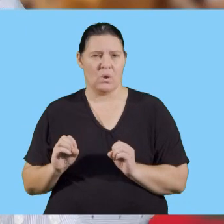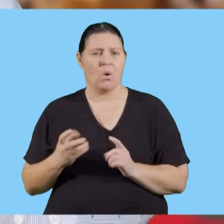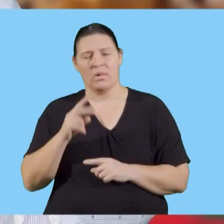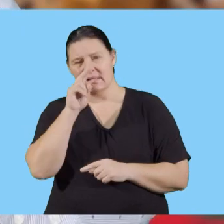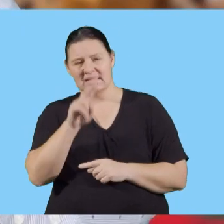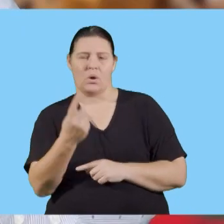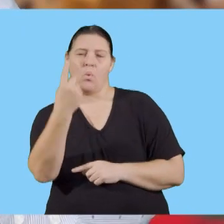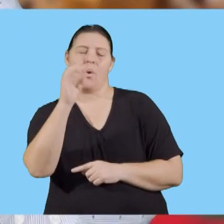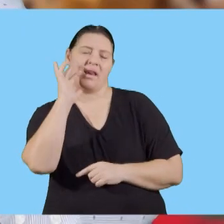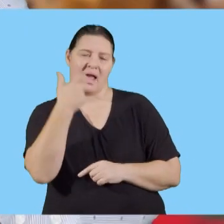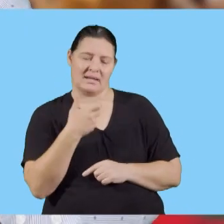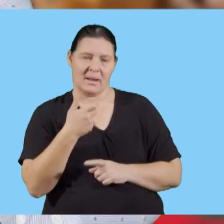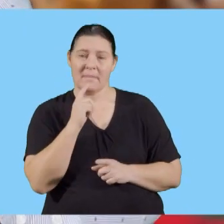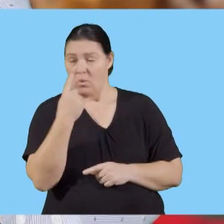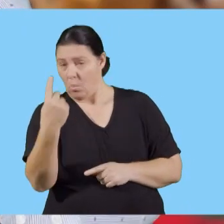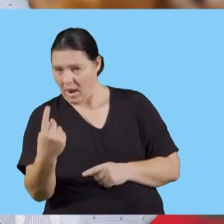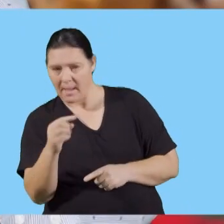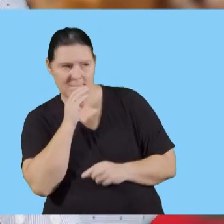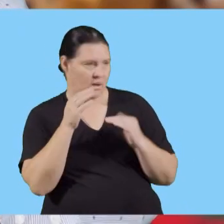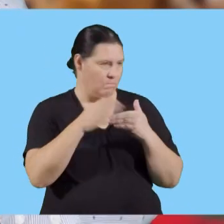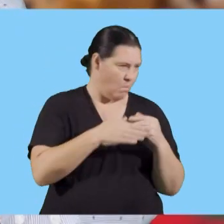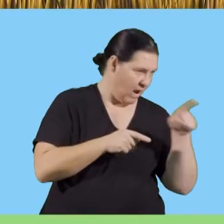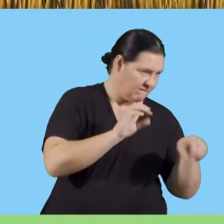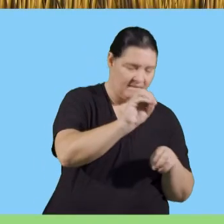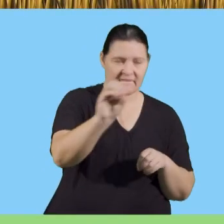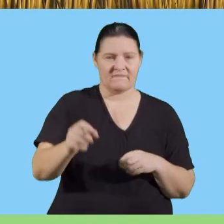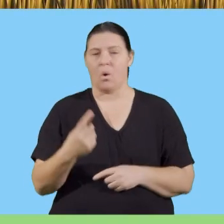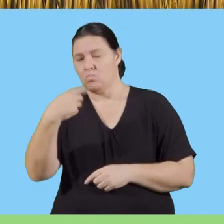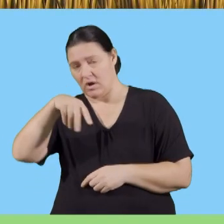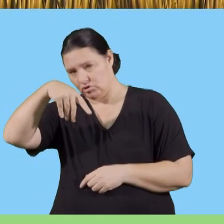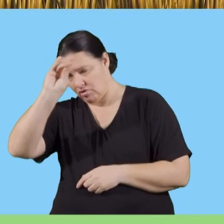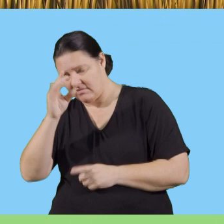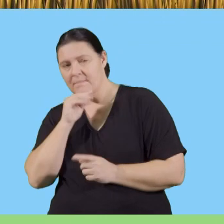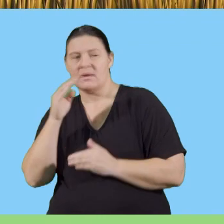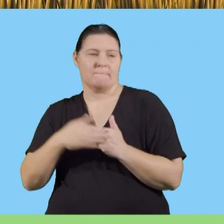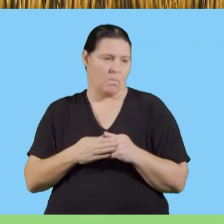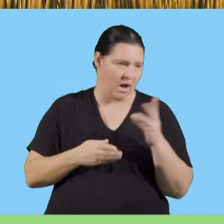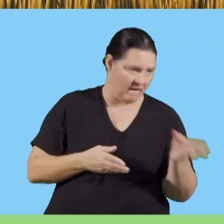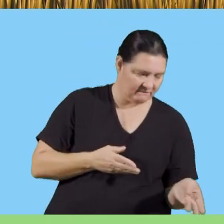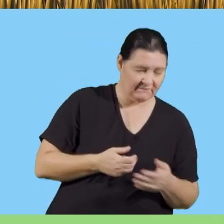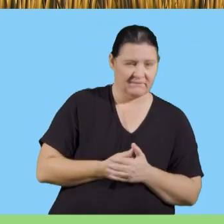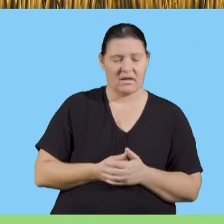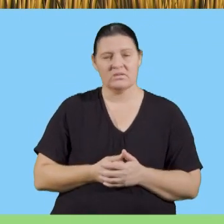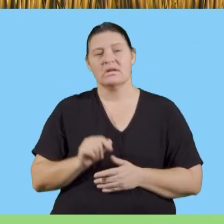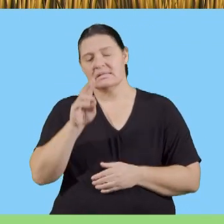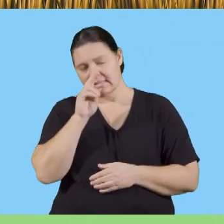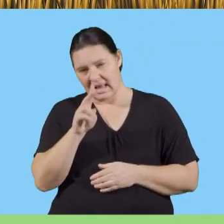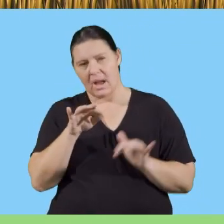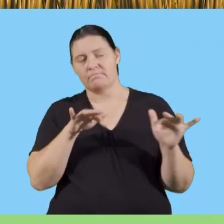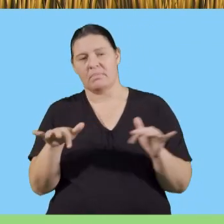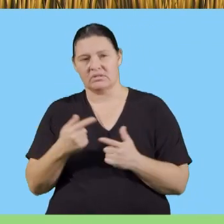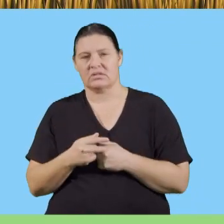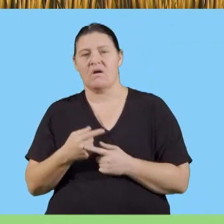that means there's more. So you can see that there's a population of lions. We see a population of rabbits in the picture. So these